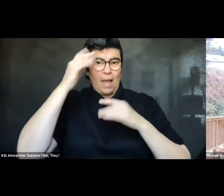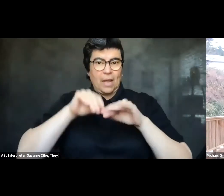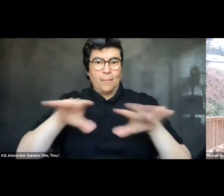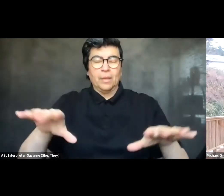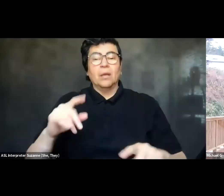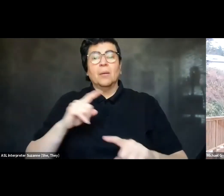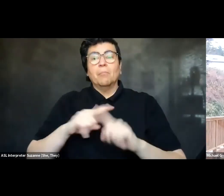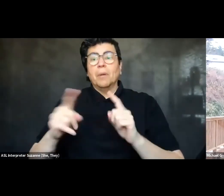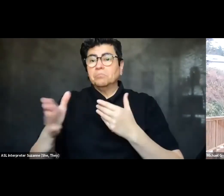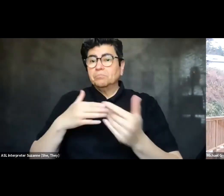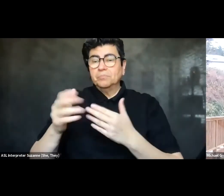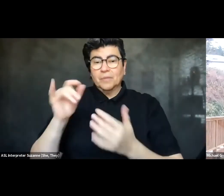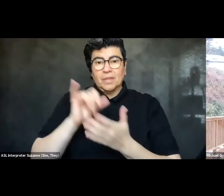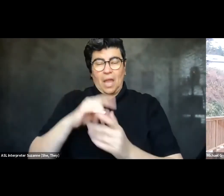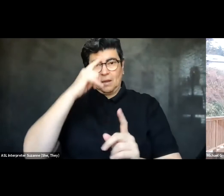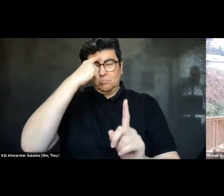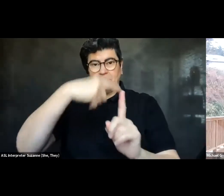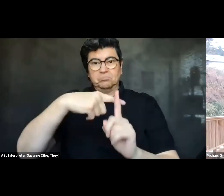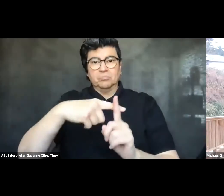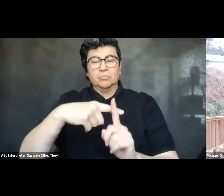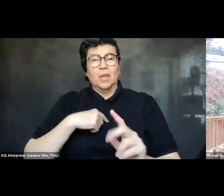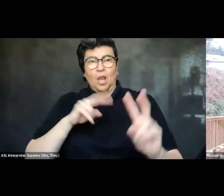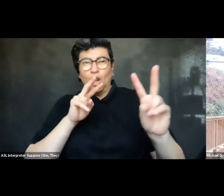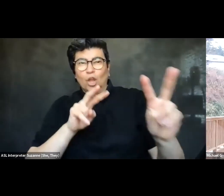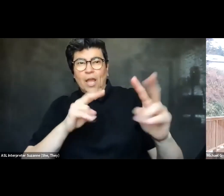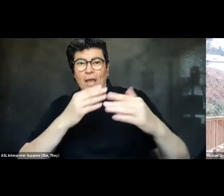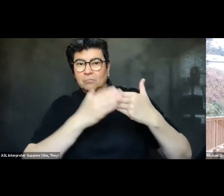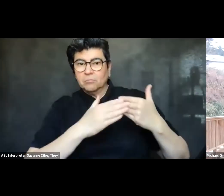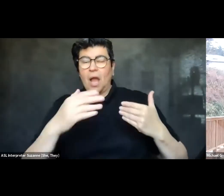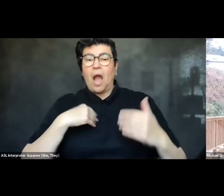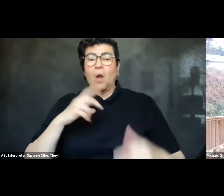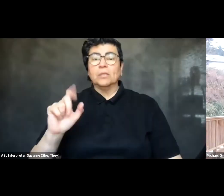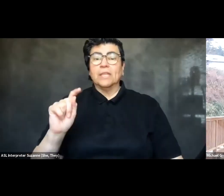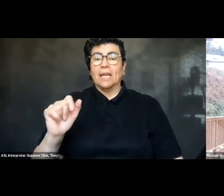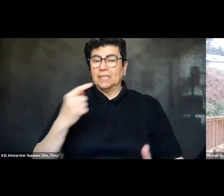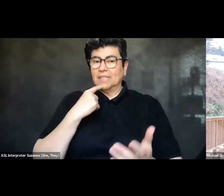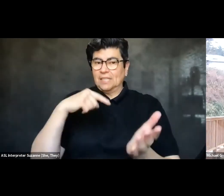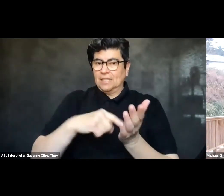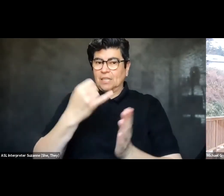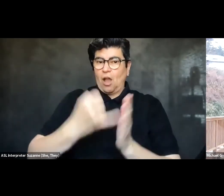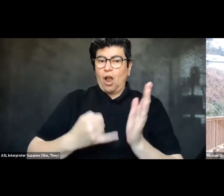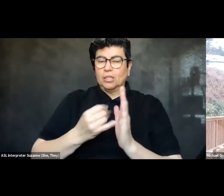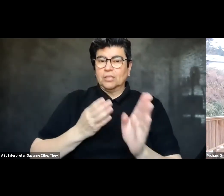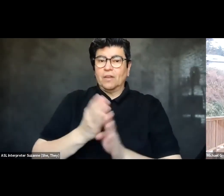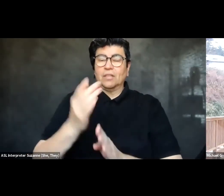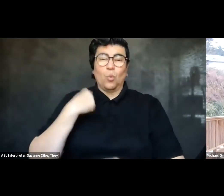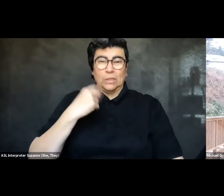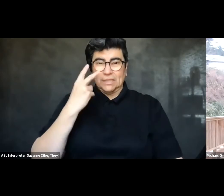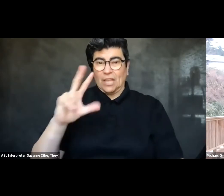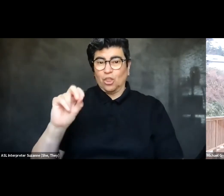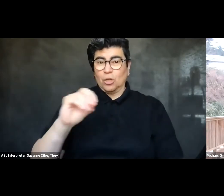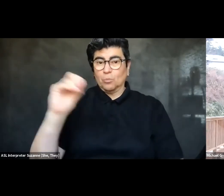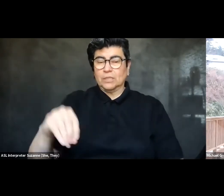Yet, despite that optimism, looking ahead, our data show that the sector will see almost 30%